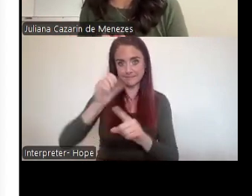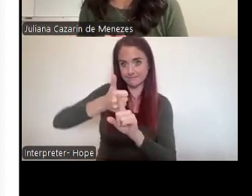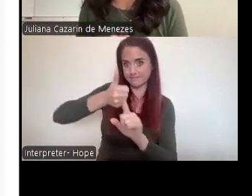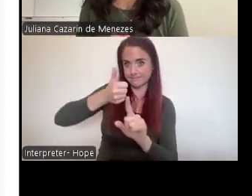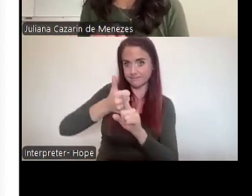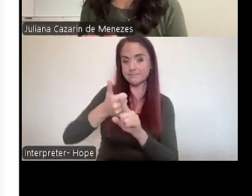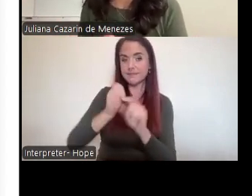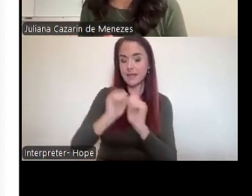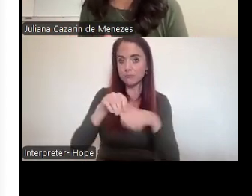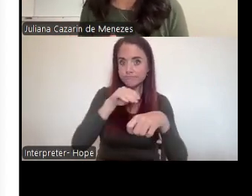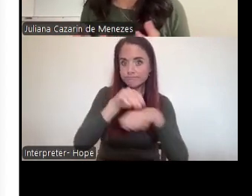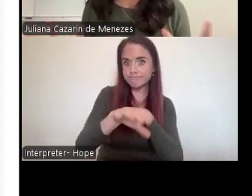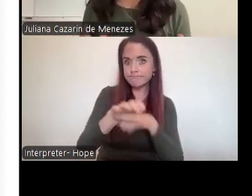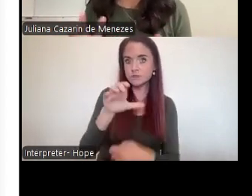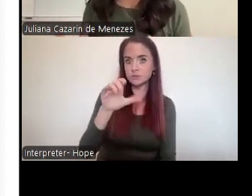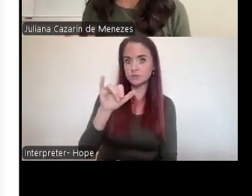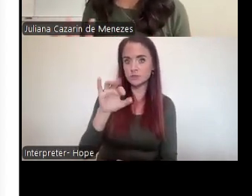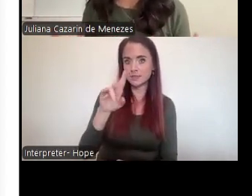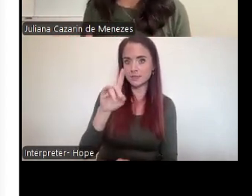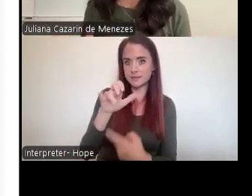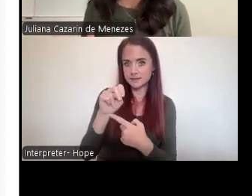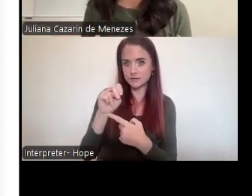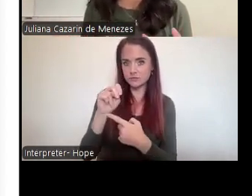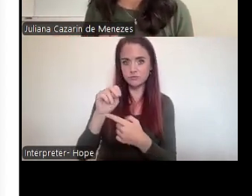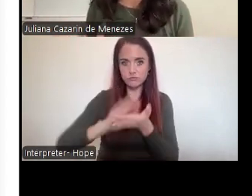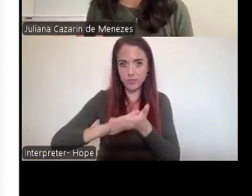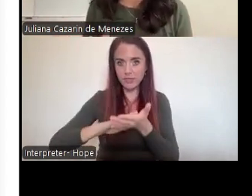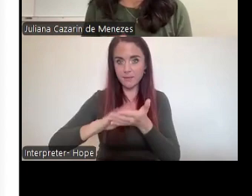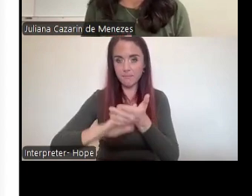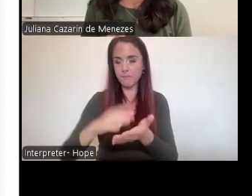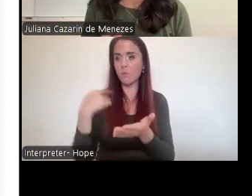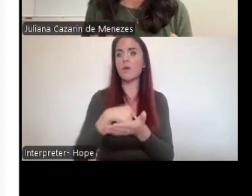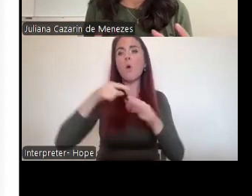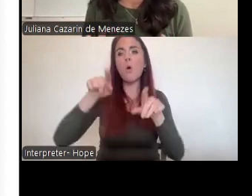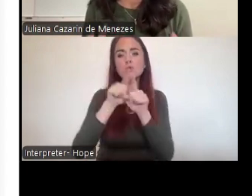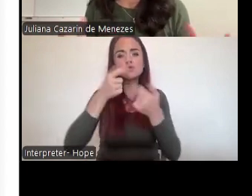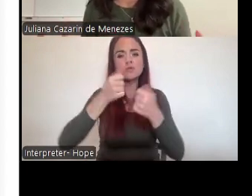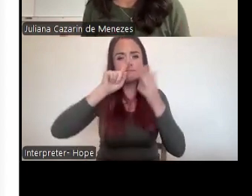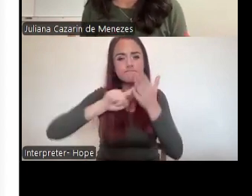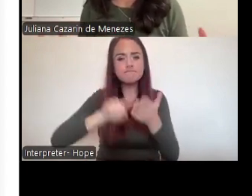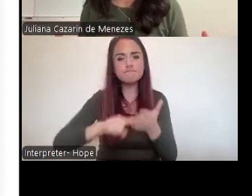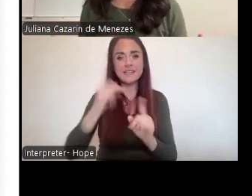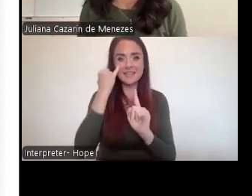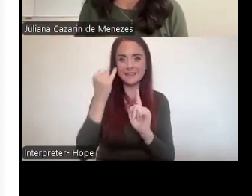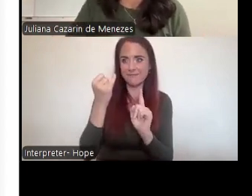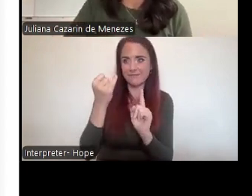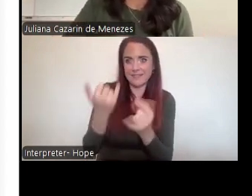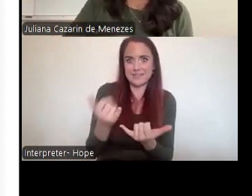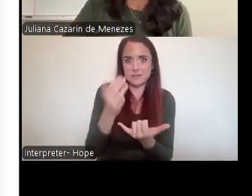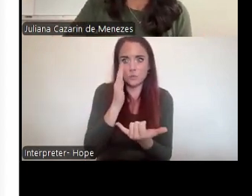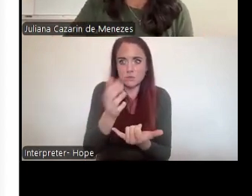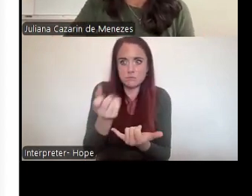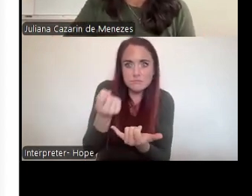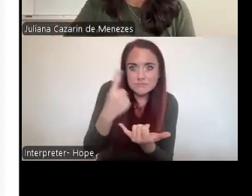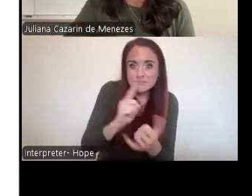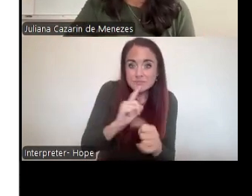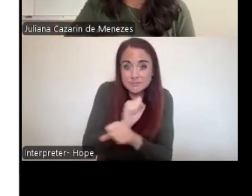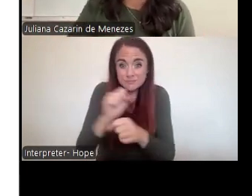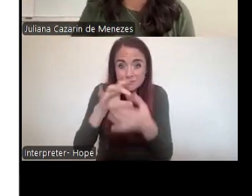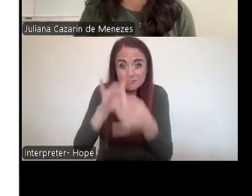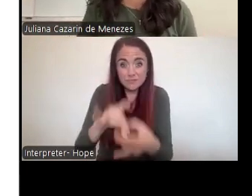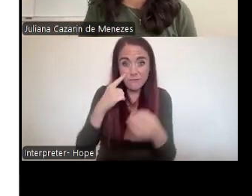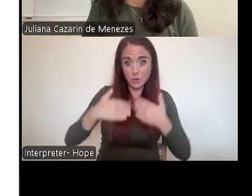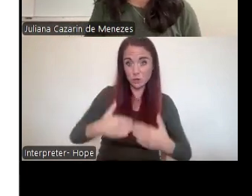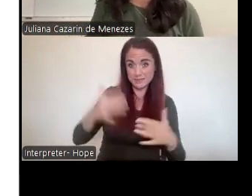circadian rhythms and lung cancer, we did a little bit of research to understand if this would be relevant for human disease, of course. So what